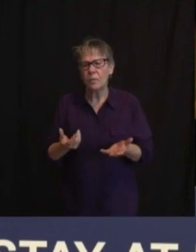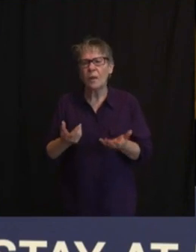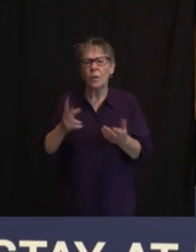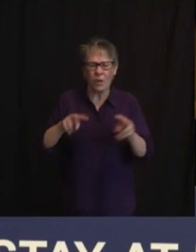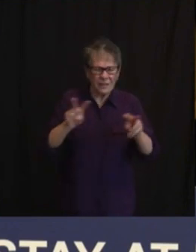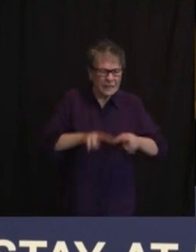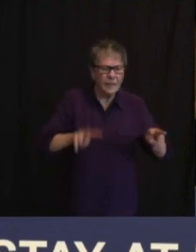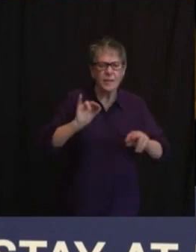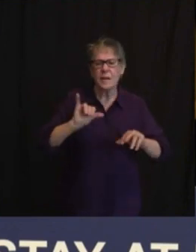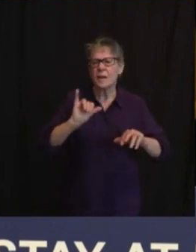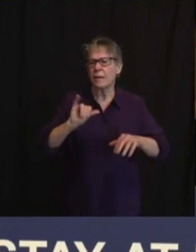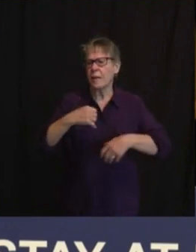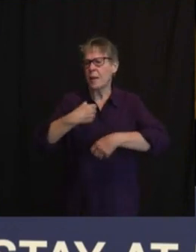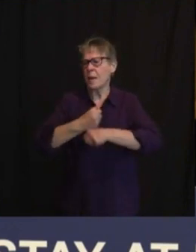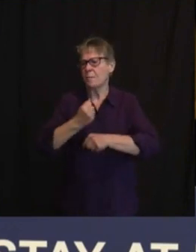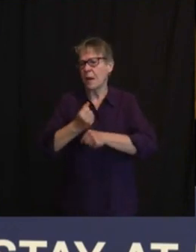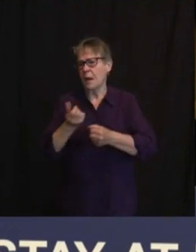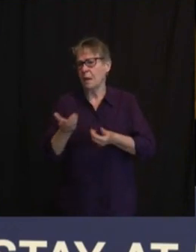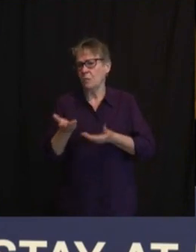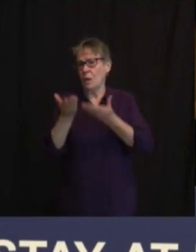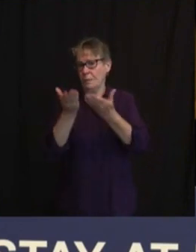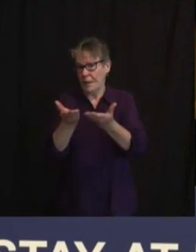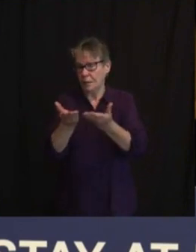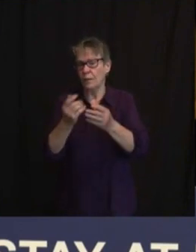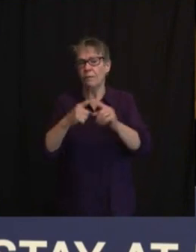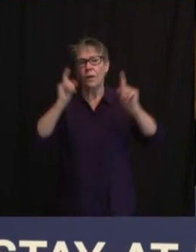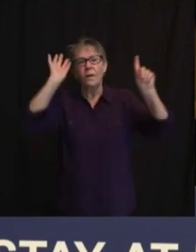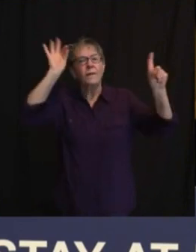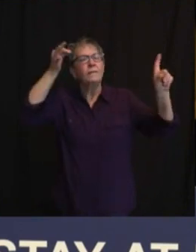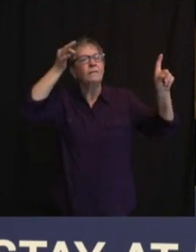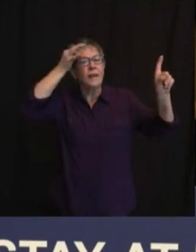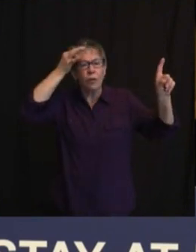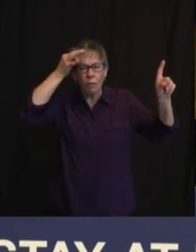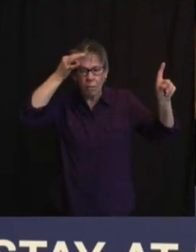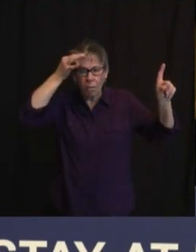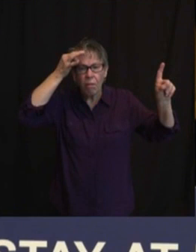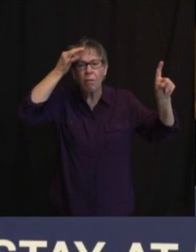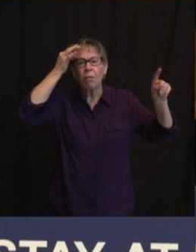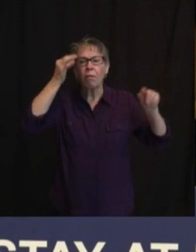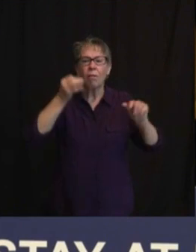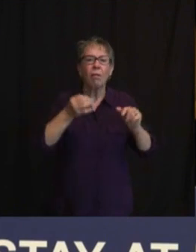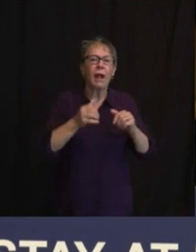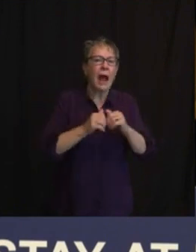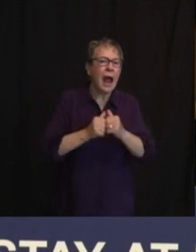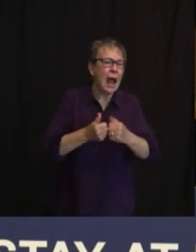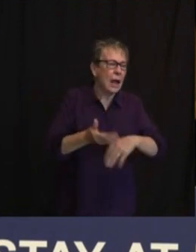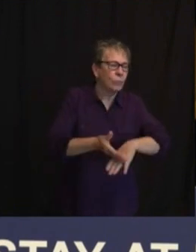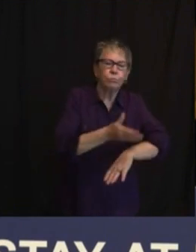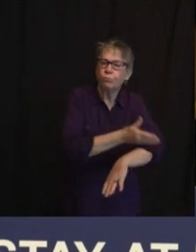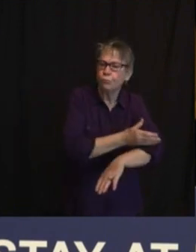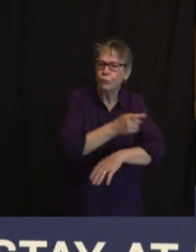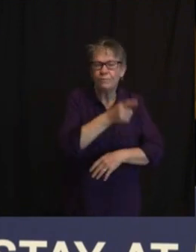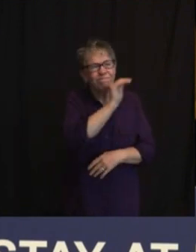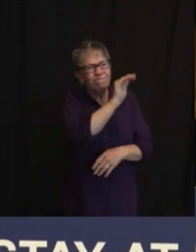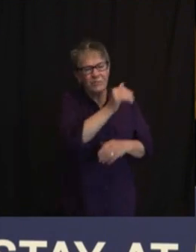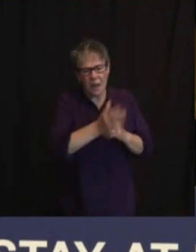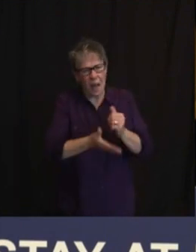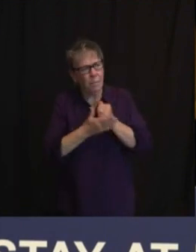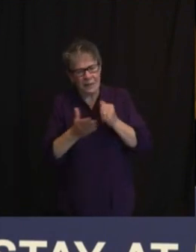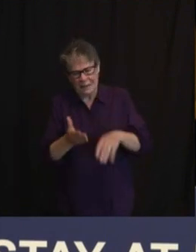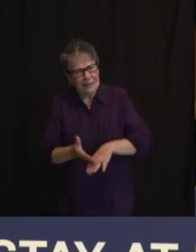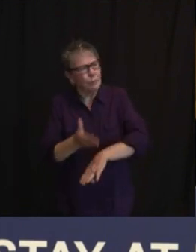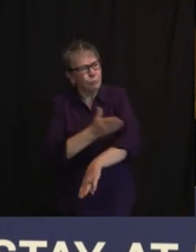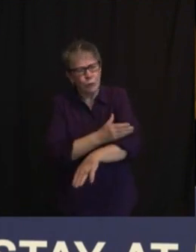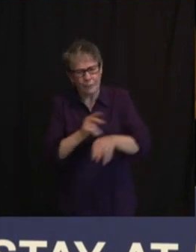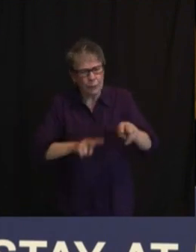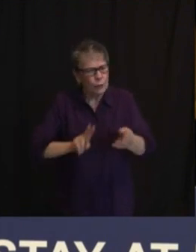resilience, and funding within New Jersey's long-term care system. We look forward to working to building on these efforts with this team